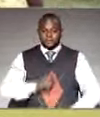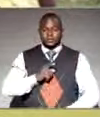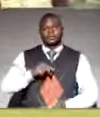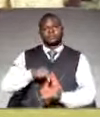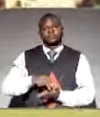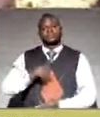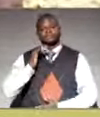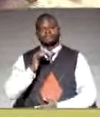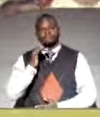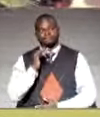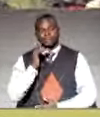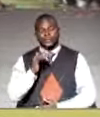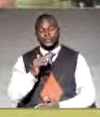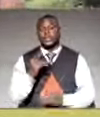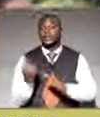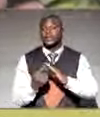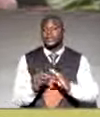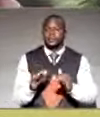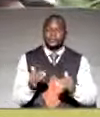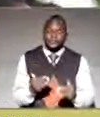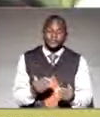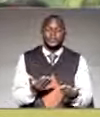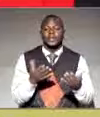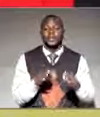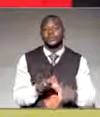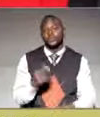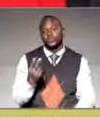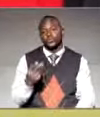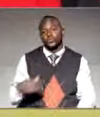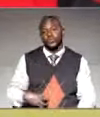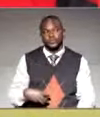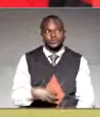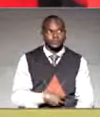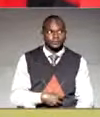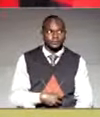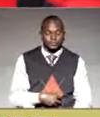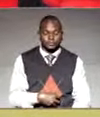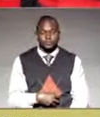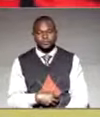speak to mourners' circumstances that surrounded the death of his twins.